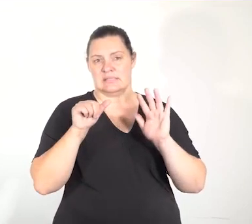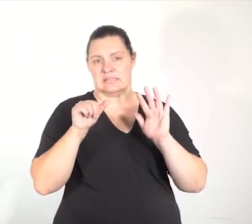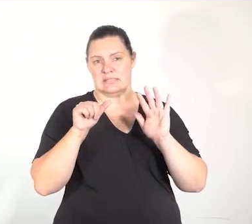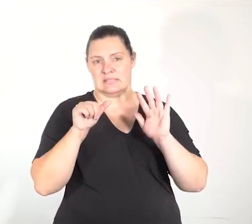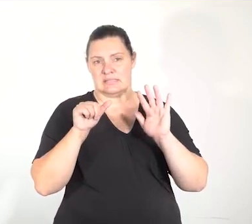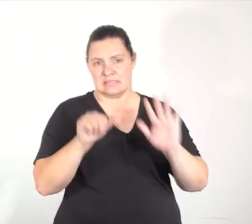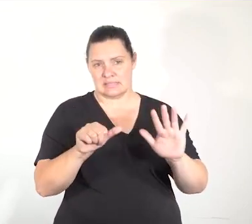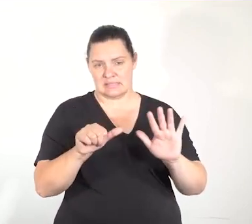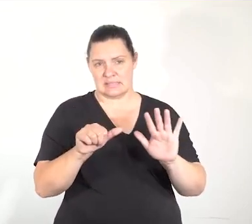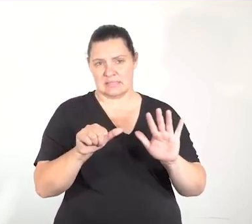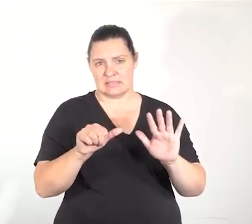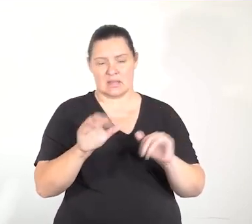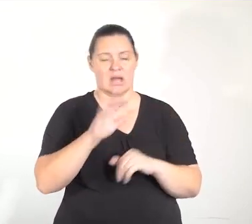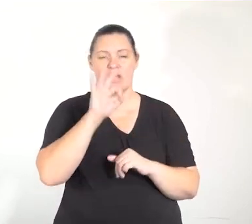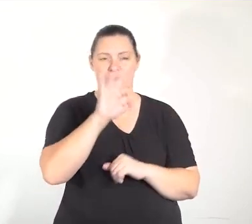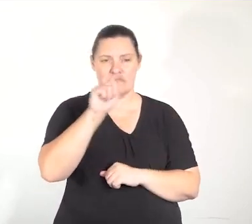Yes, you have it,